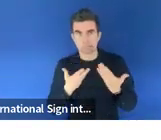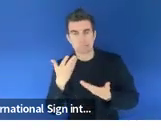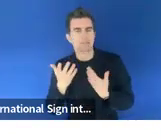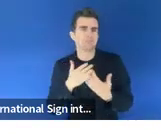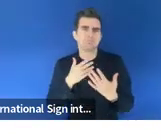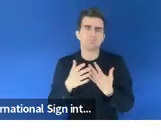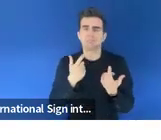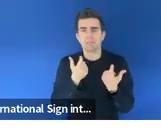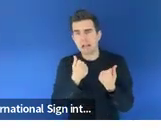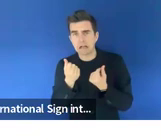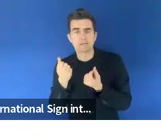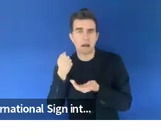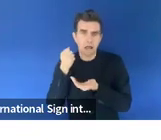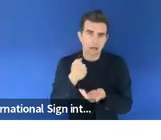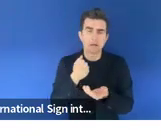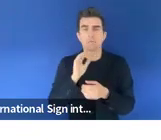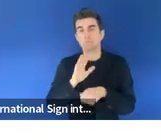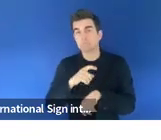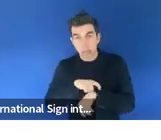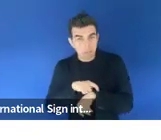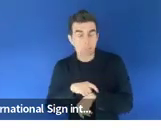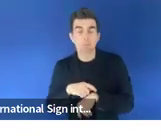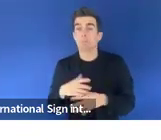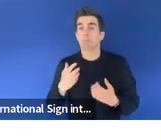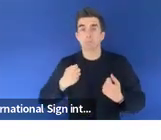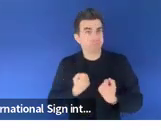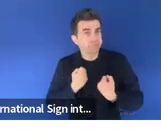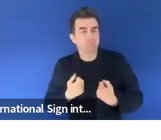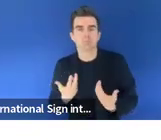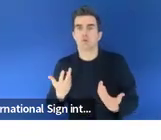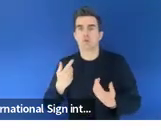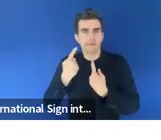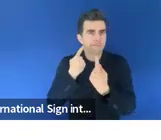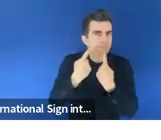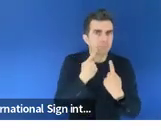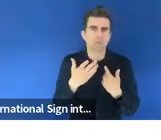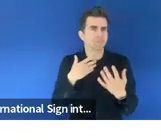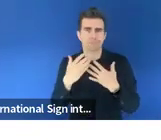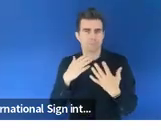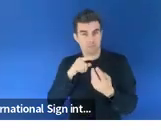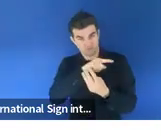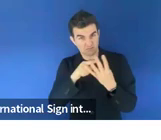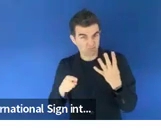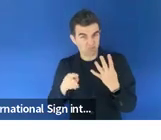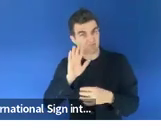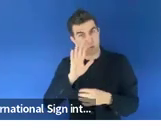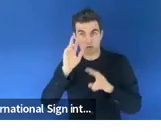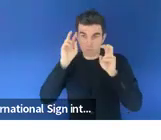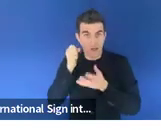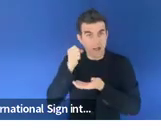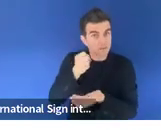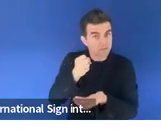when things are a little bit disruptive or when things are a little bit uncertain is the right time to take a